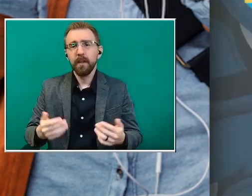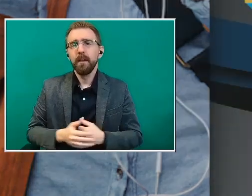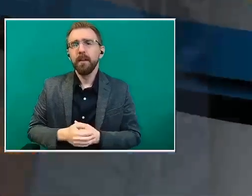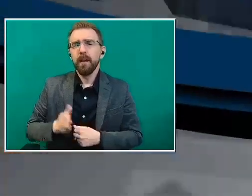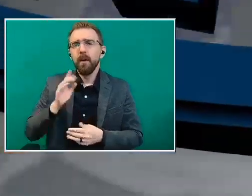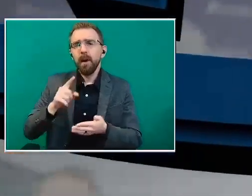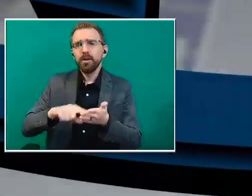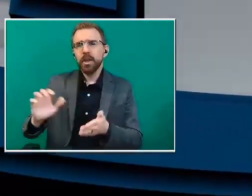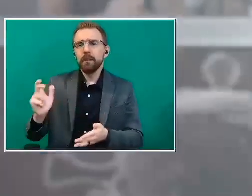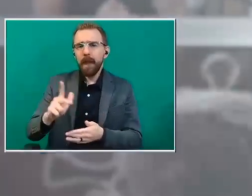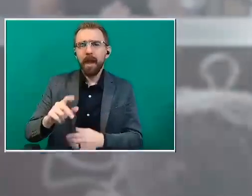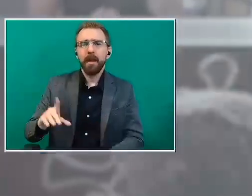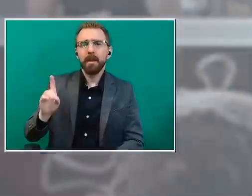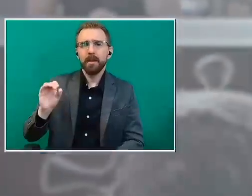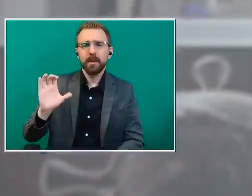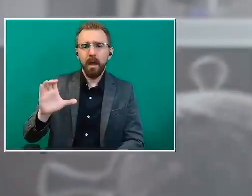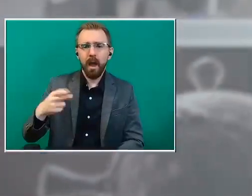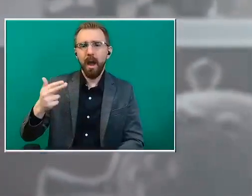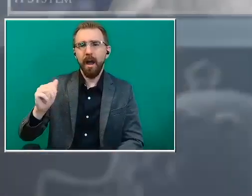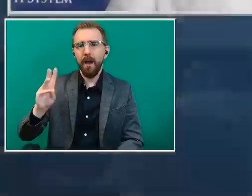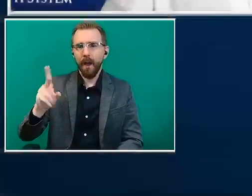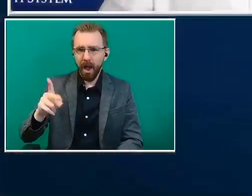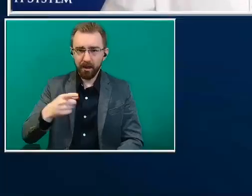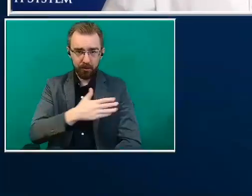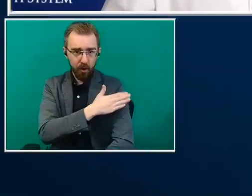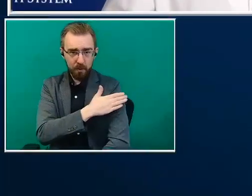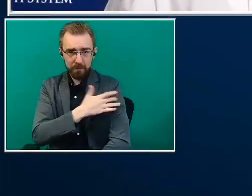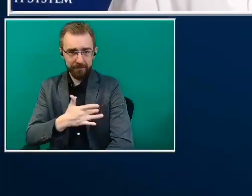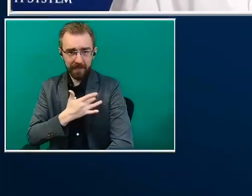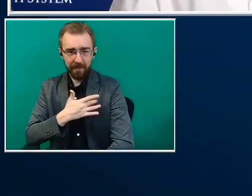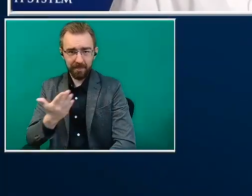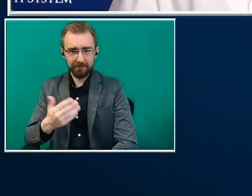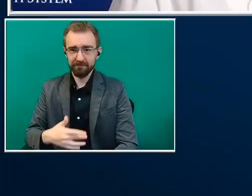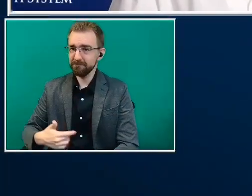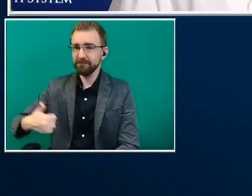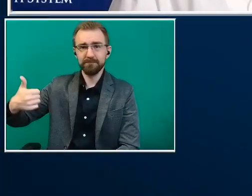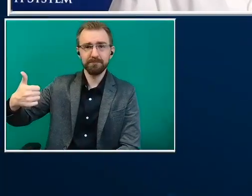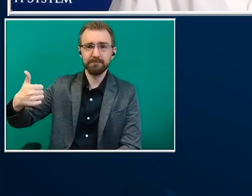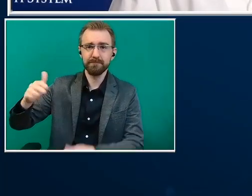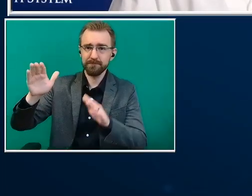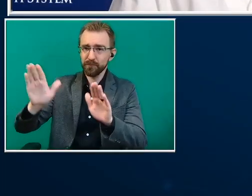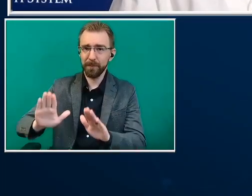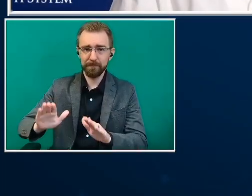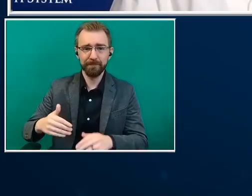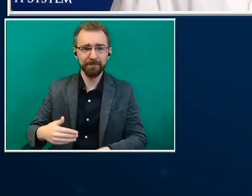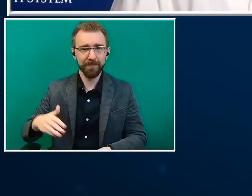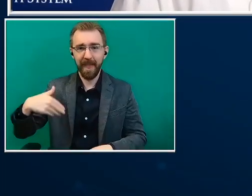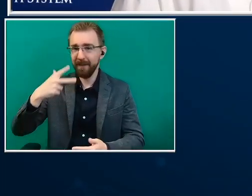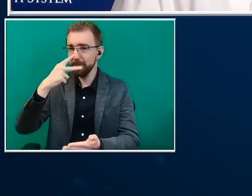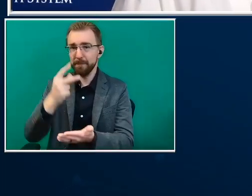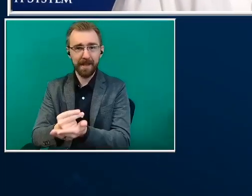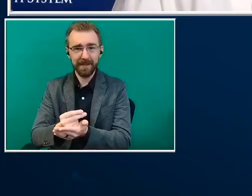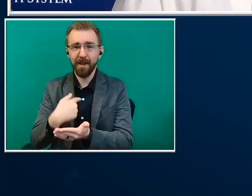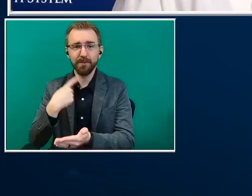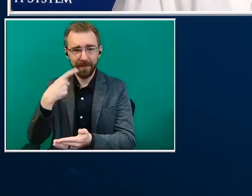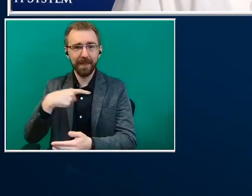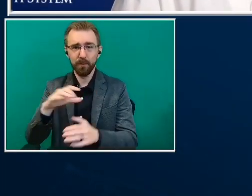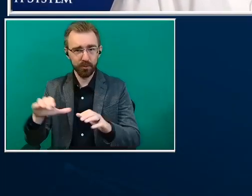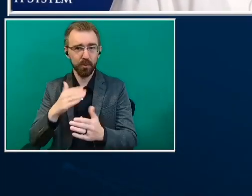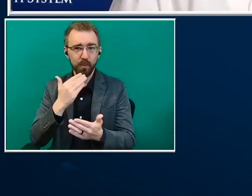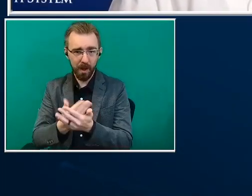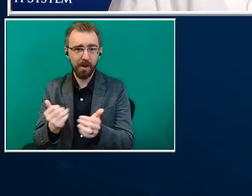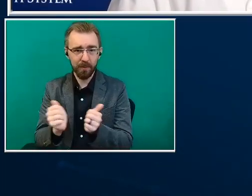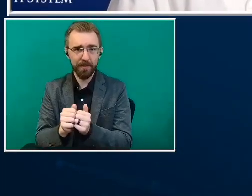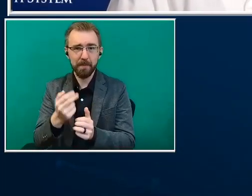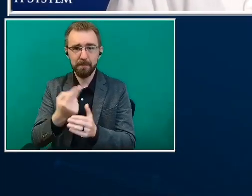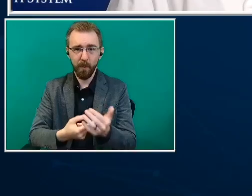Hawk. Hawk, how's your arm feeling? It's feeling great. Yeah. You know, and I haven't passed out, so I think we're doing well with both shots in the